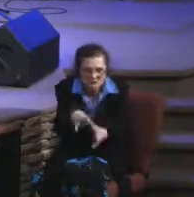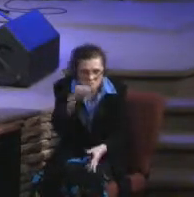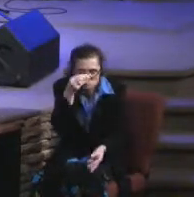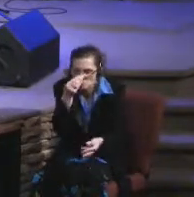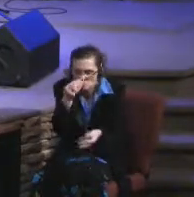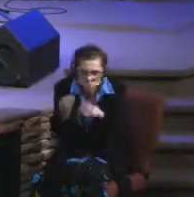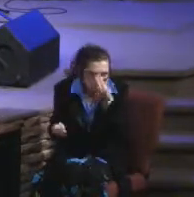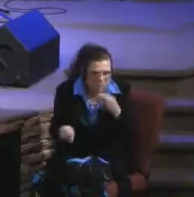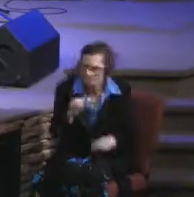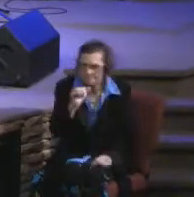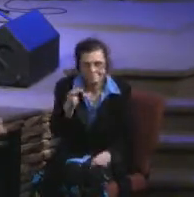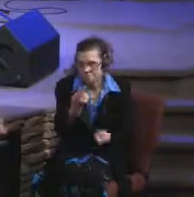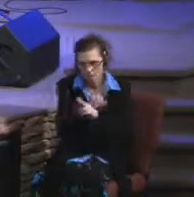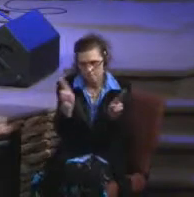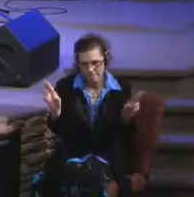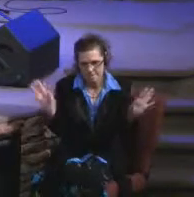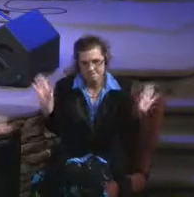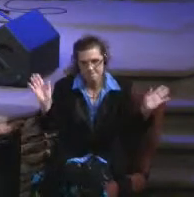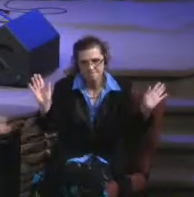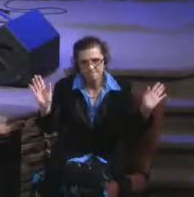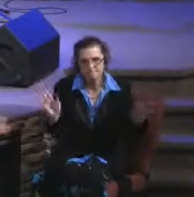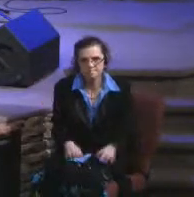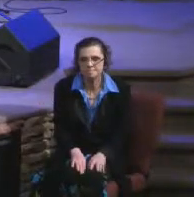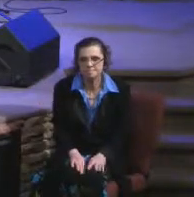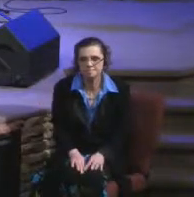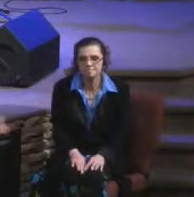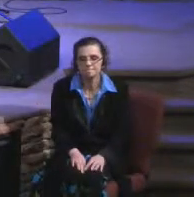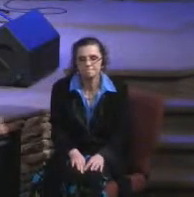Kleenexes is not repentance.